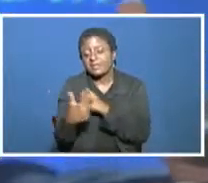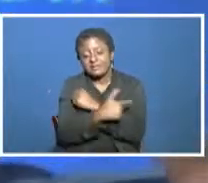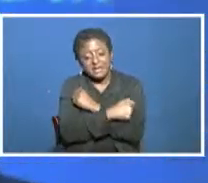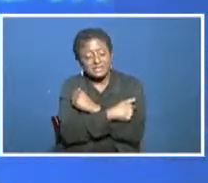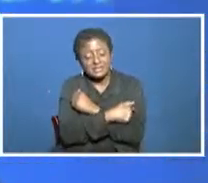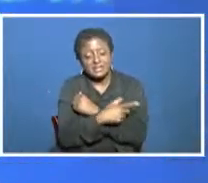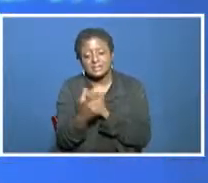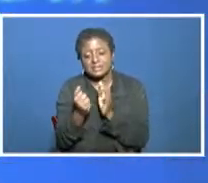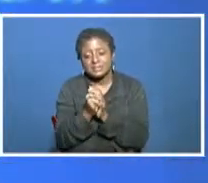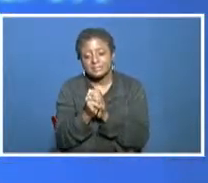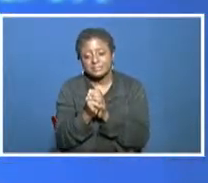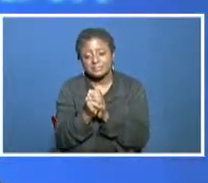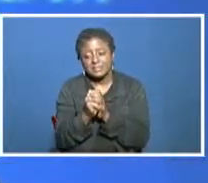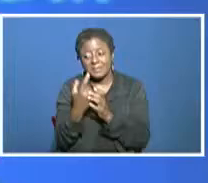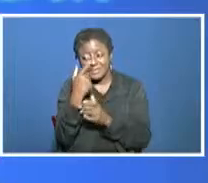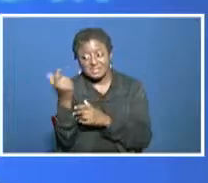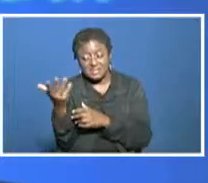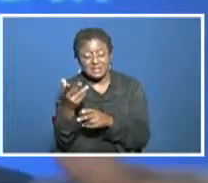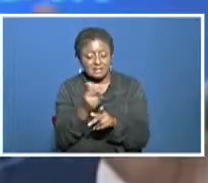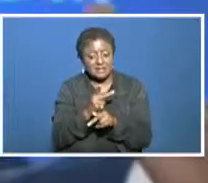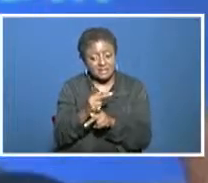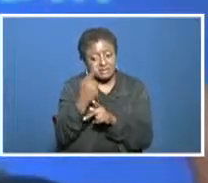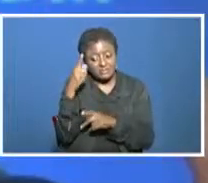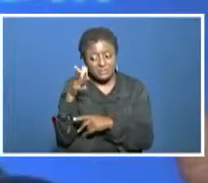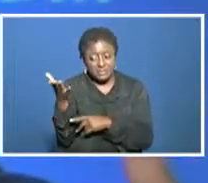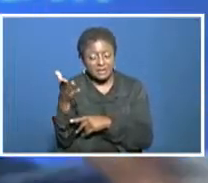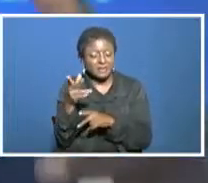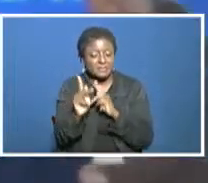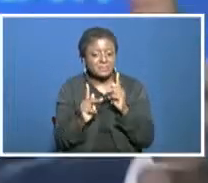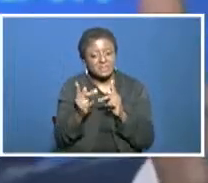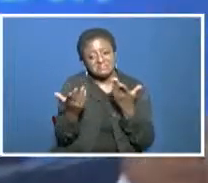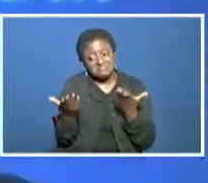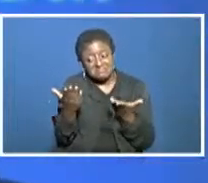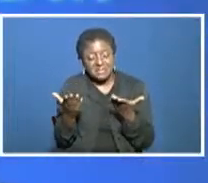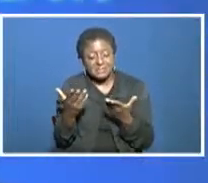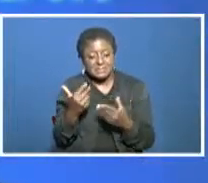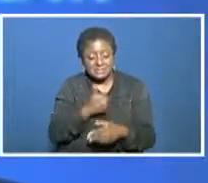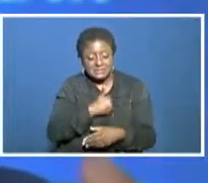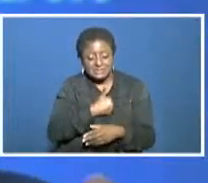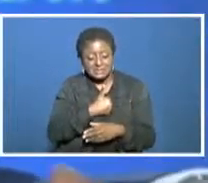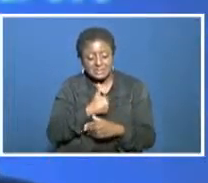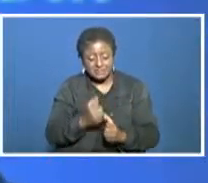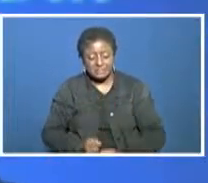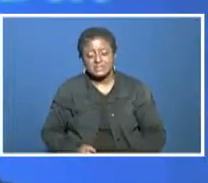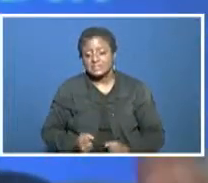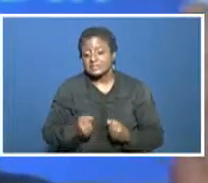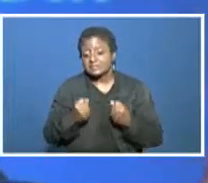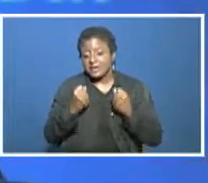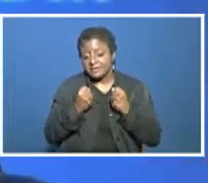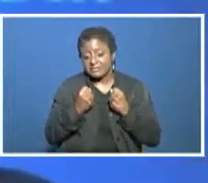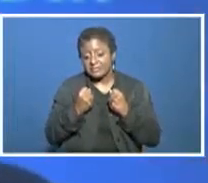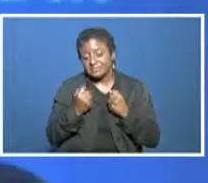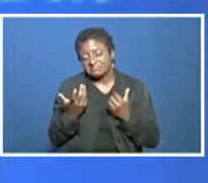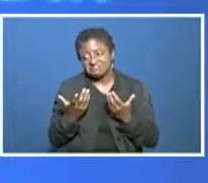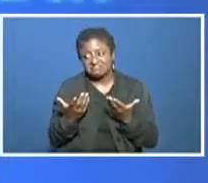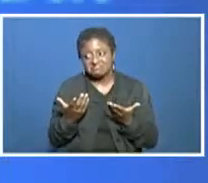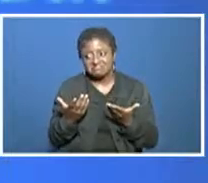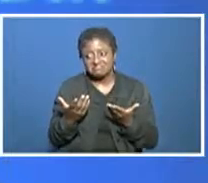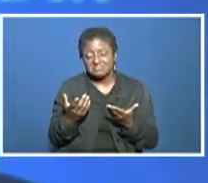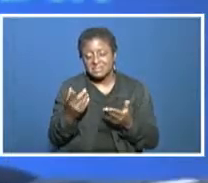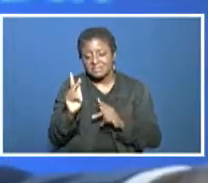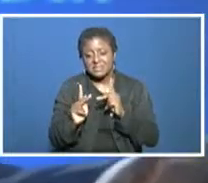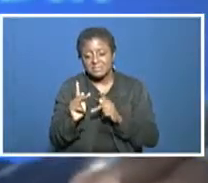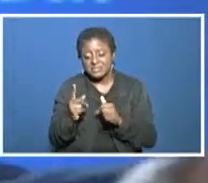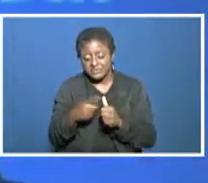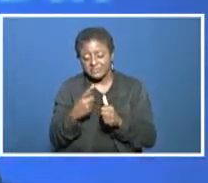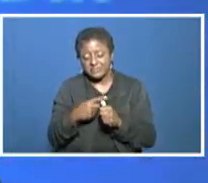after their people, and maybe self-survival is mother's first nature, they said.